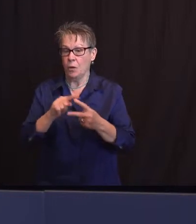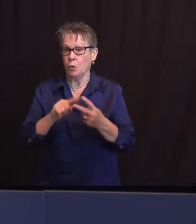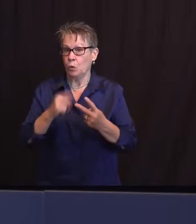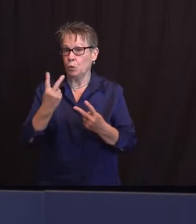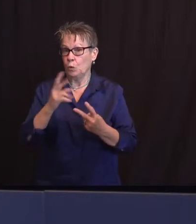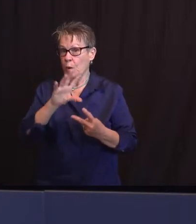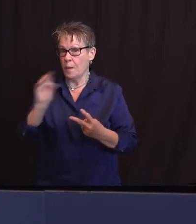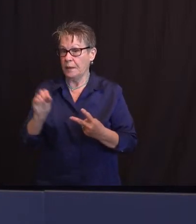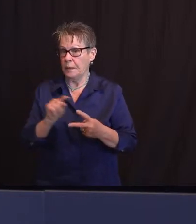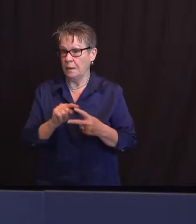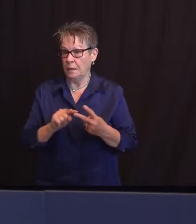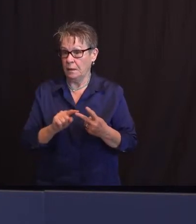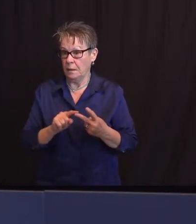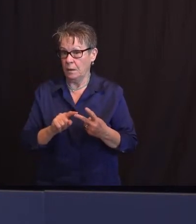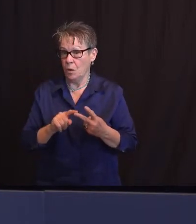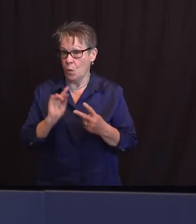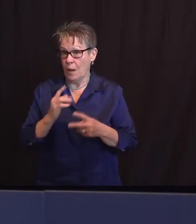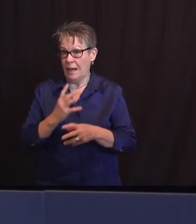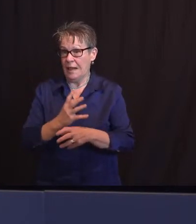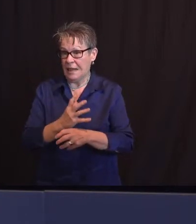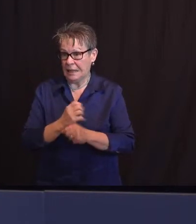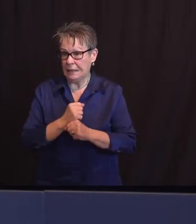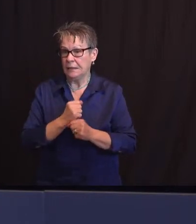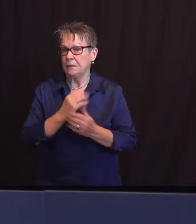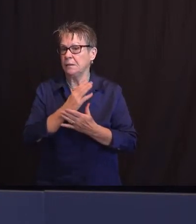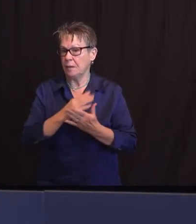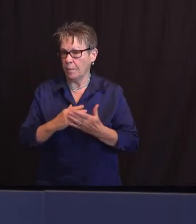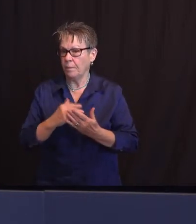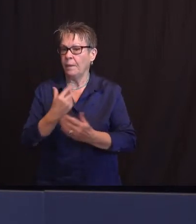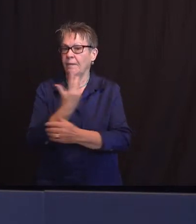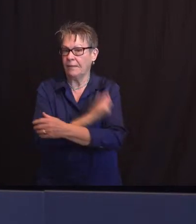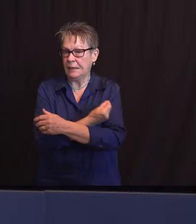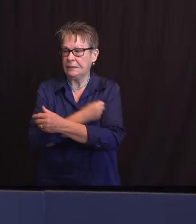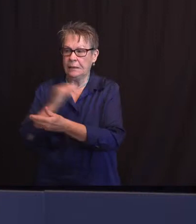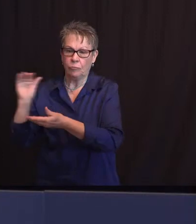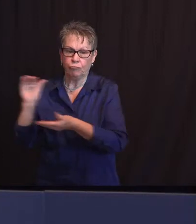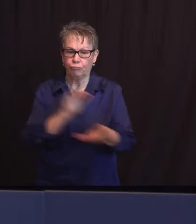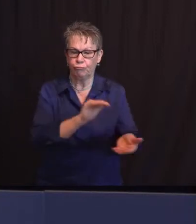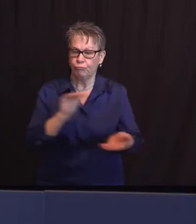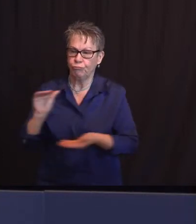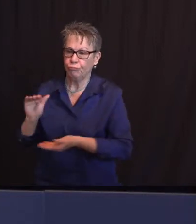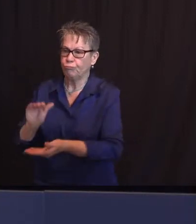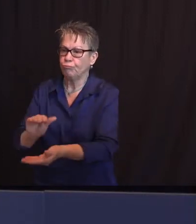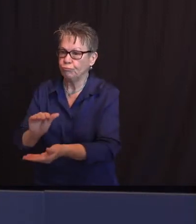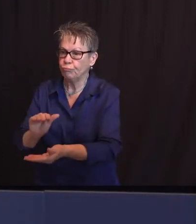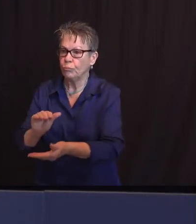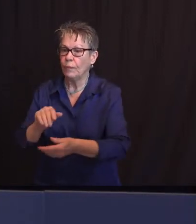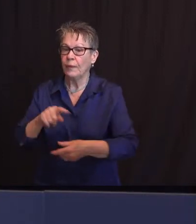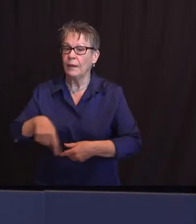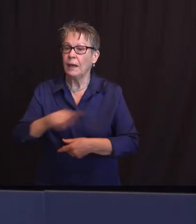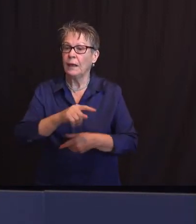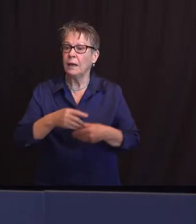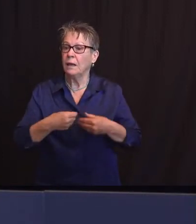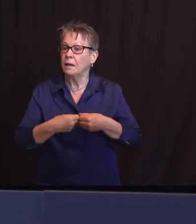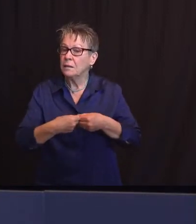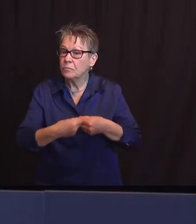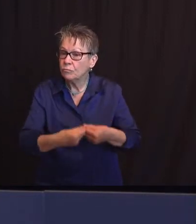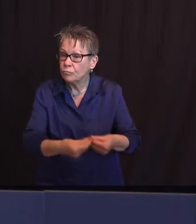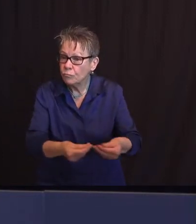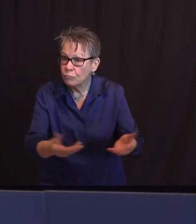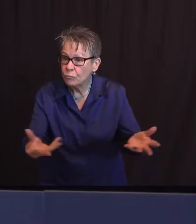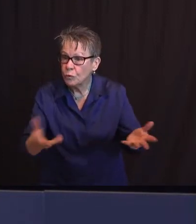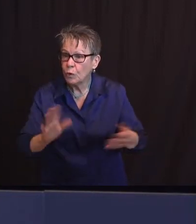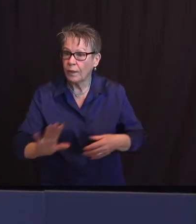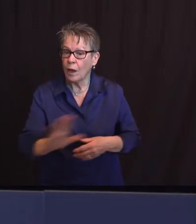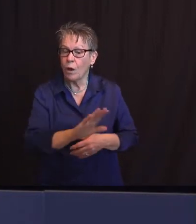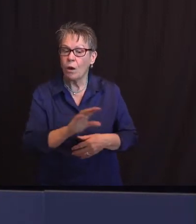Innovatix, will receive a proportion of vaccine through the program to distribute to their member long-term care pharmacies.